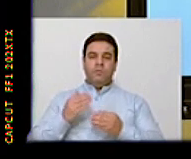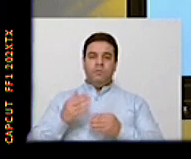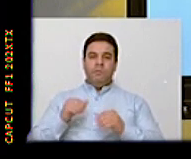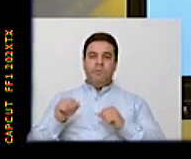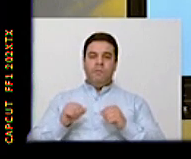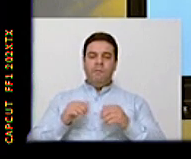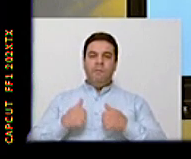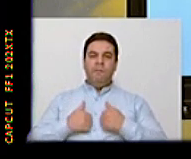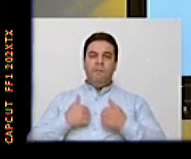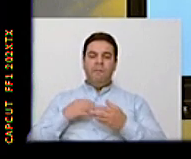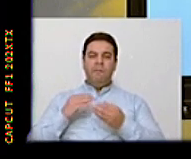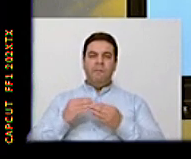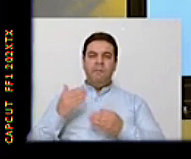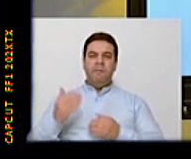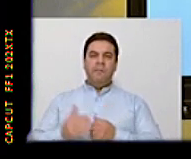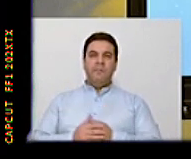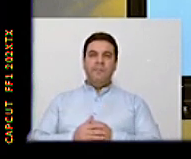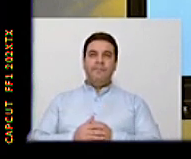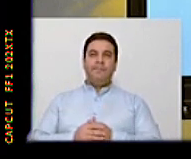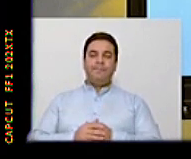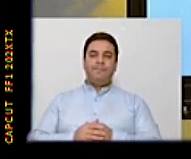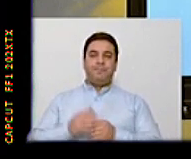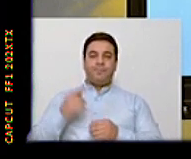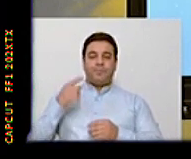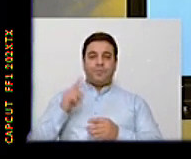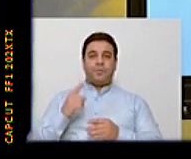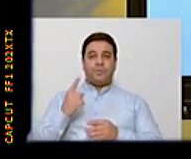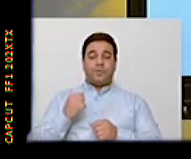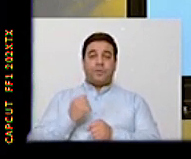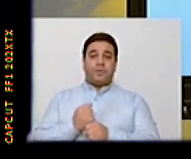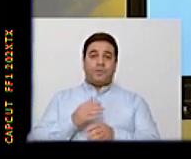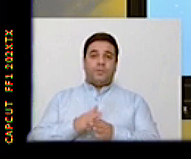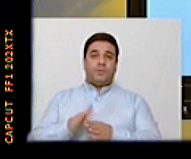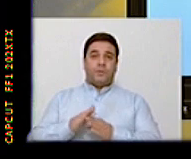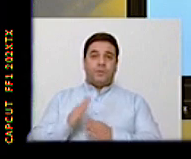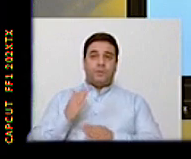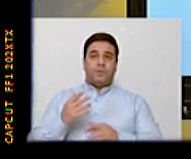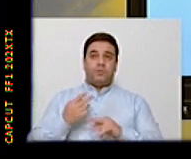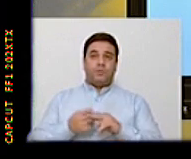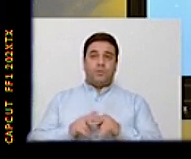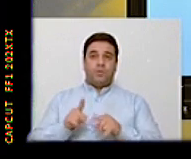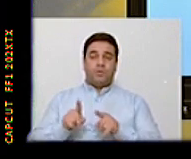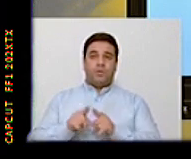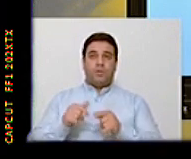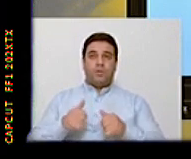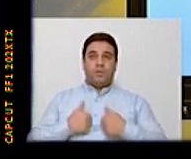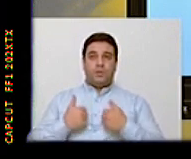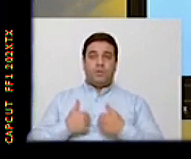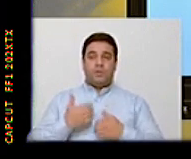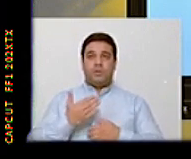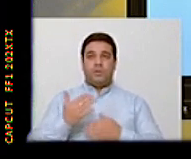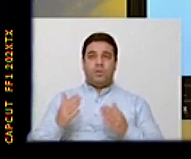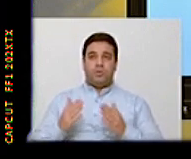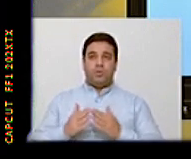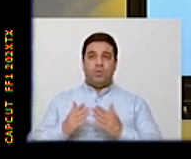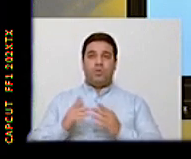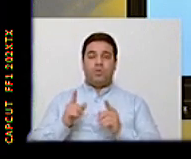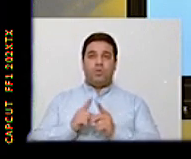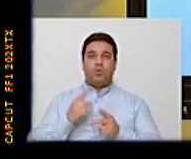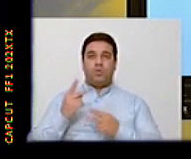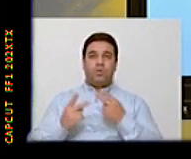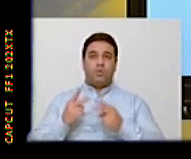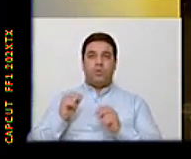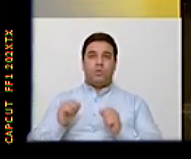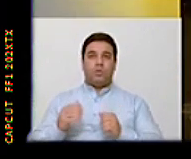tebranma harakati natijasida ma'lum bir ish bajaradi. Bunday harakatlarni siz uyingizda ham